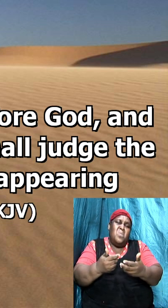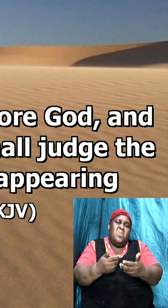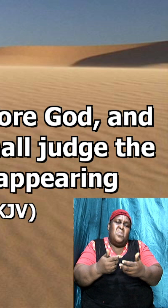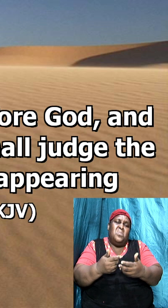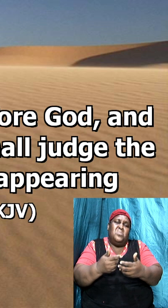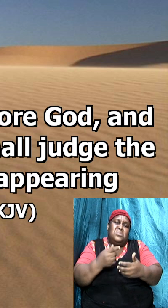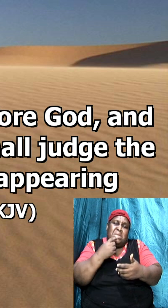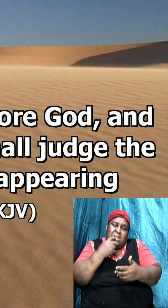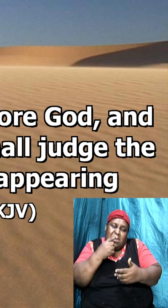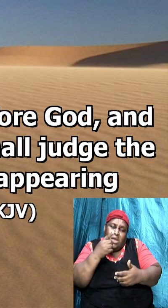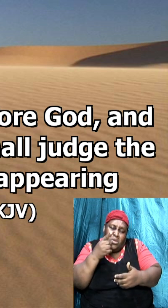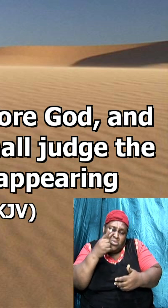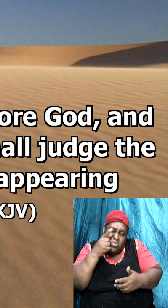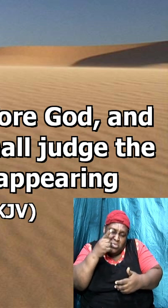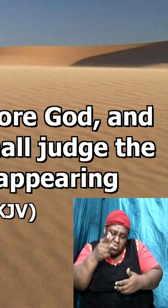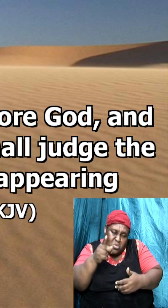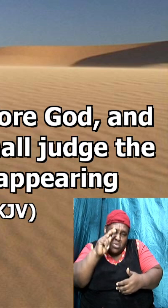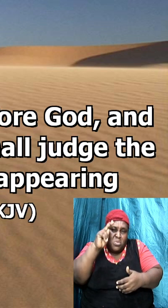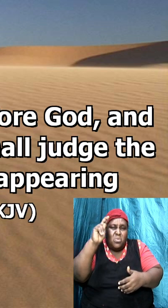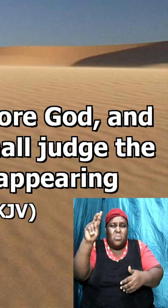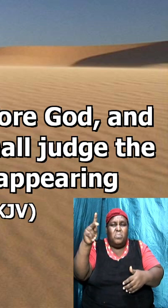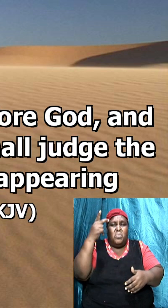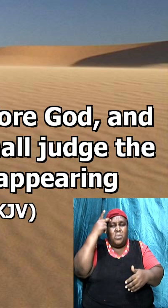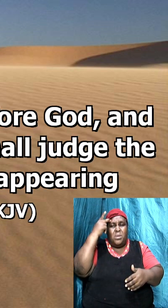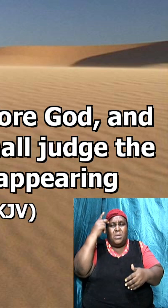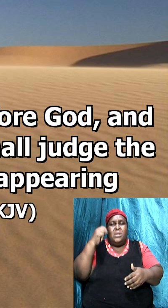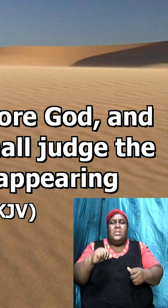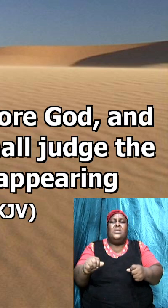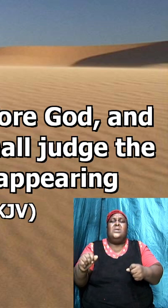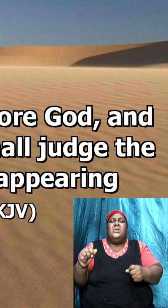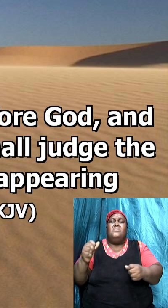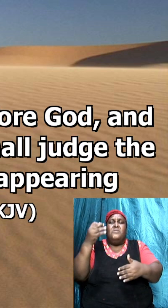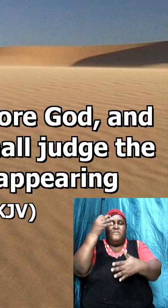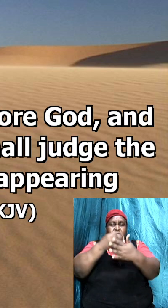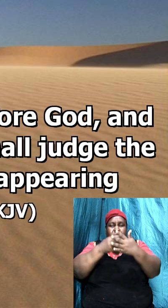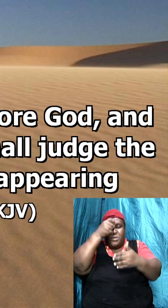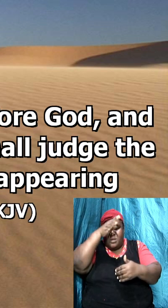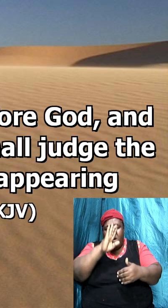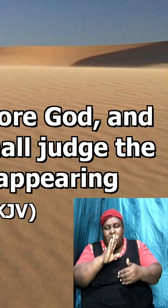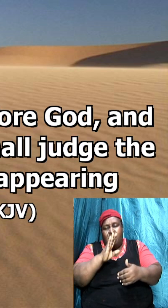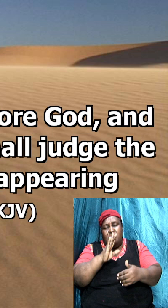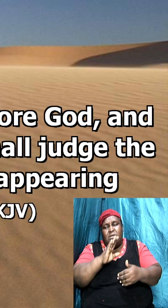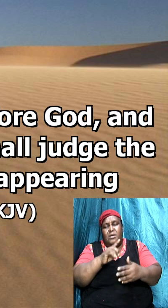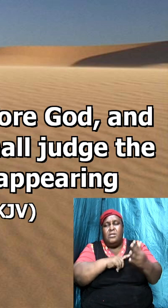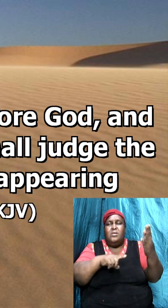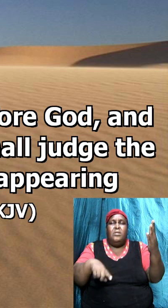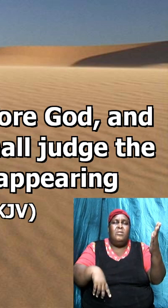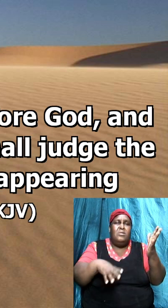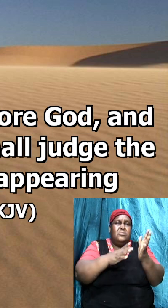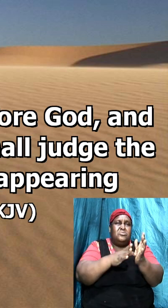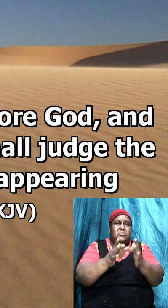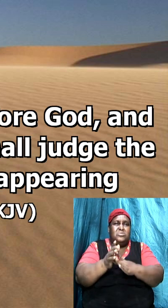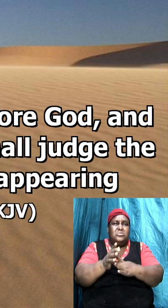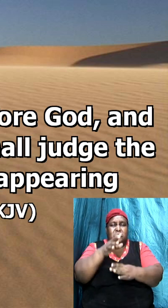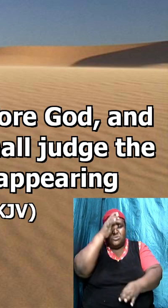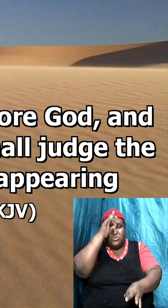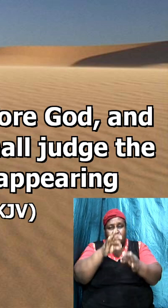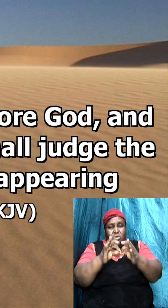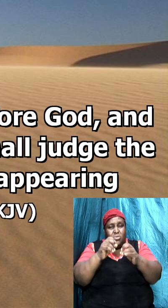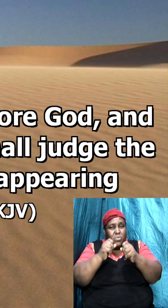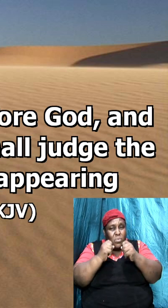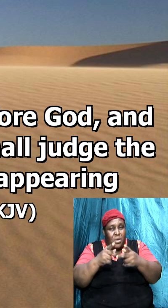therefore before God and the Lord Jesus Christ, who shall judge the quick and the dead at